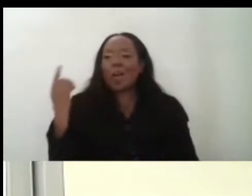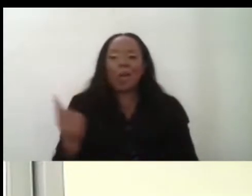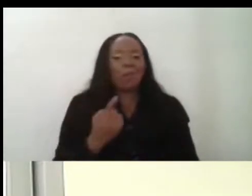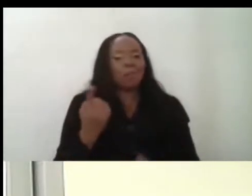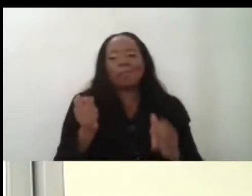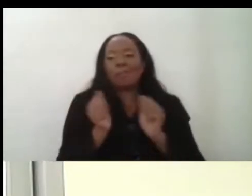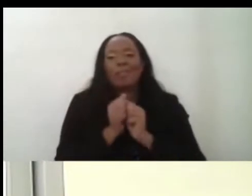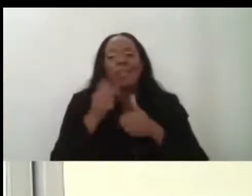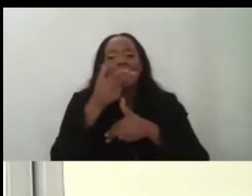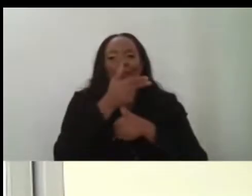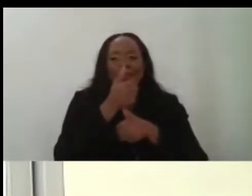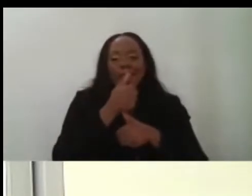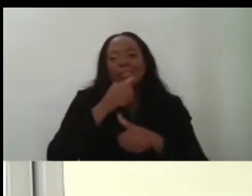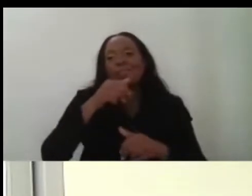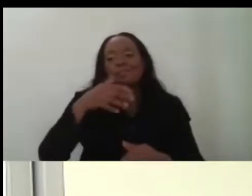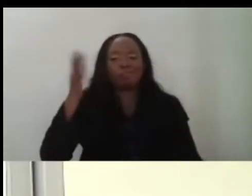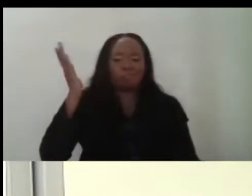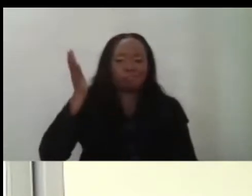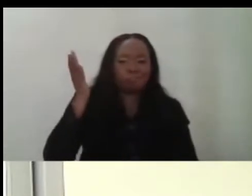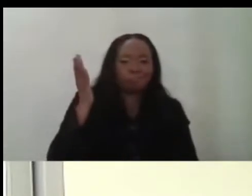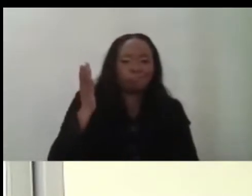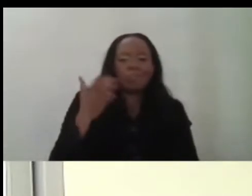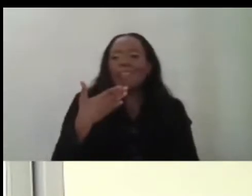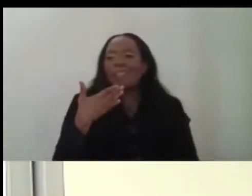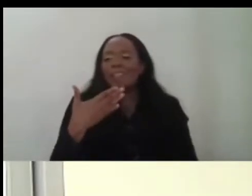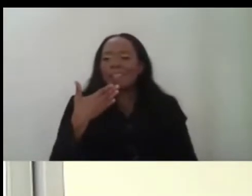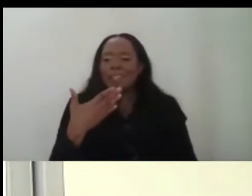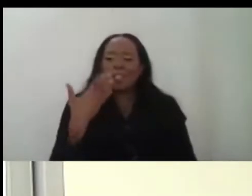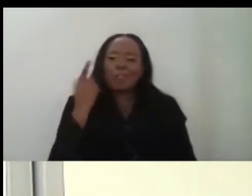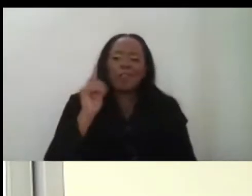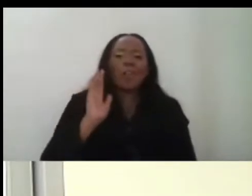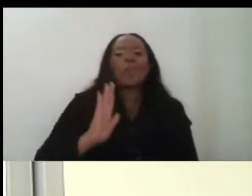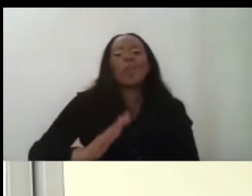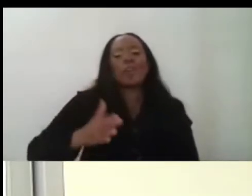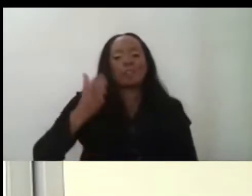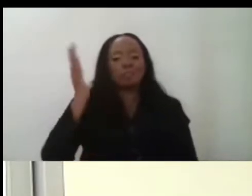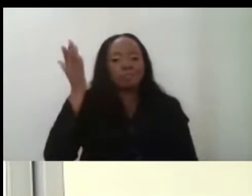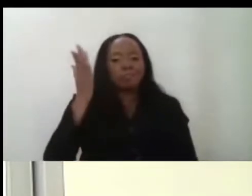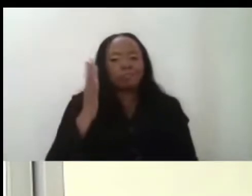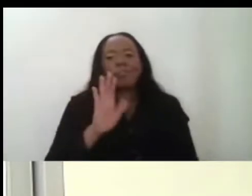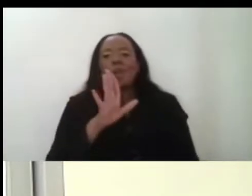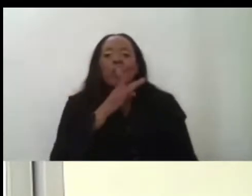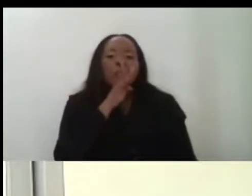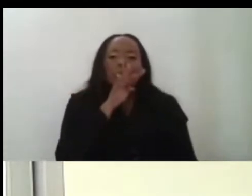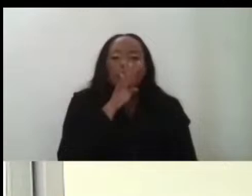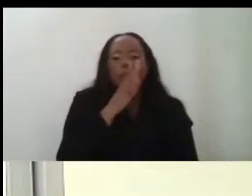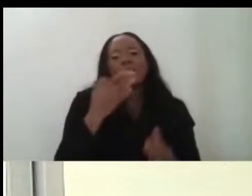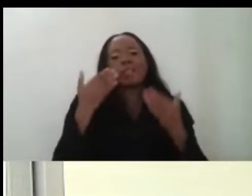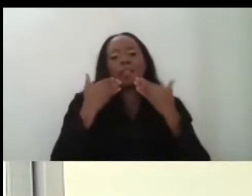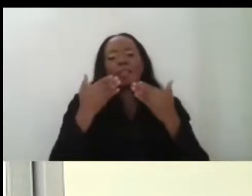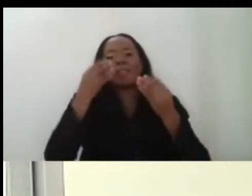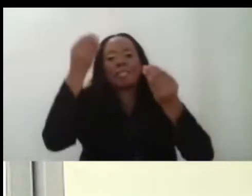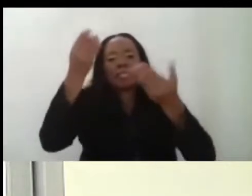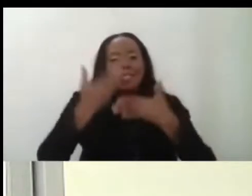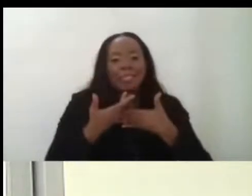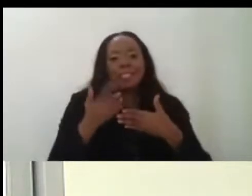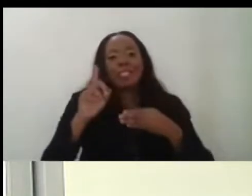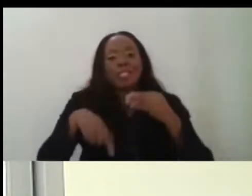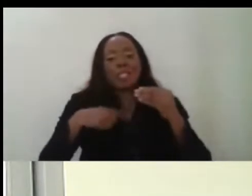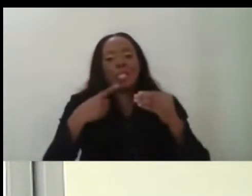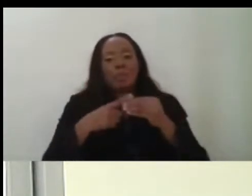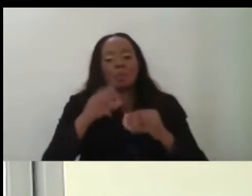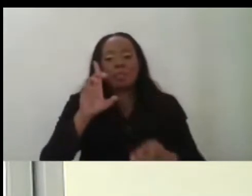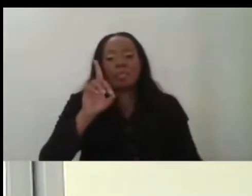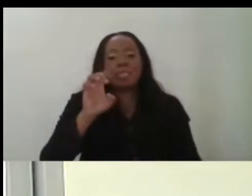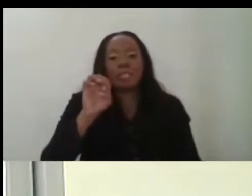you for your reassuring words and also for updating Barbadians about the readiness of the Department